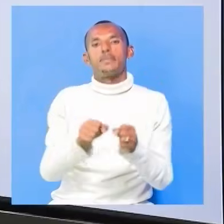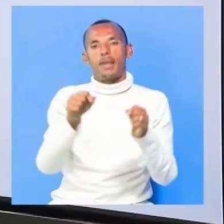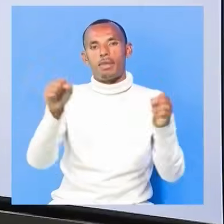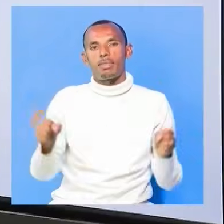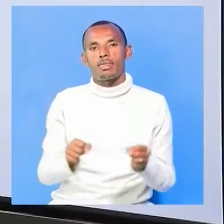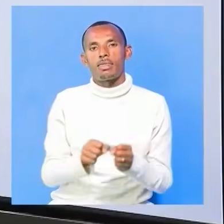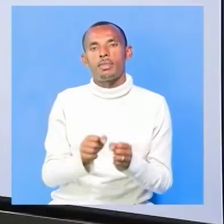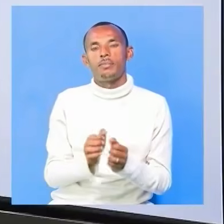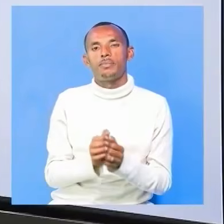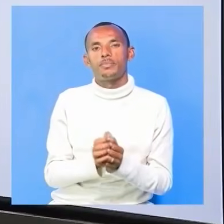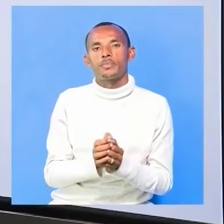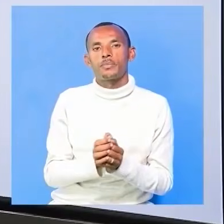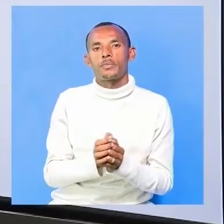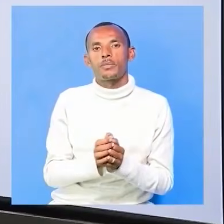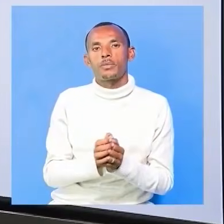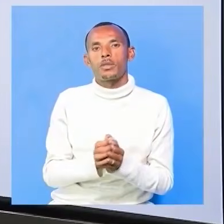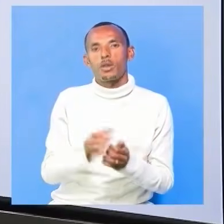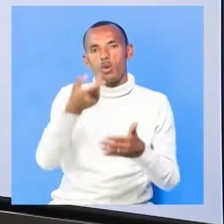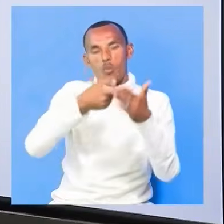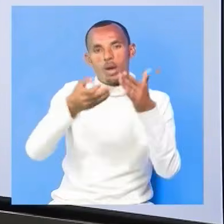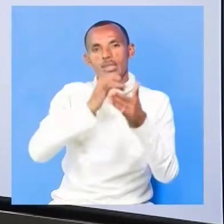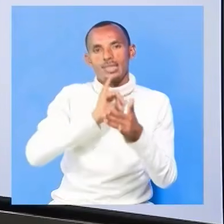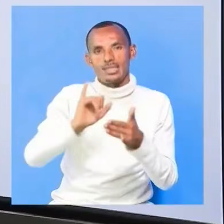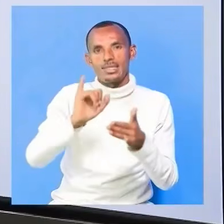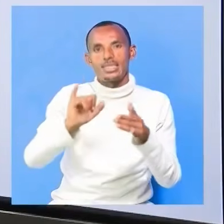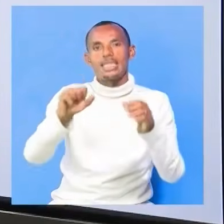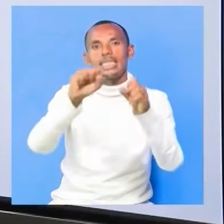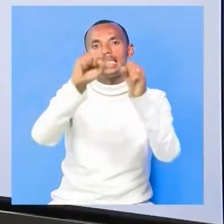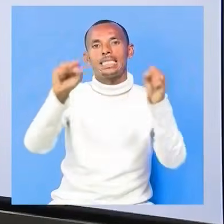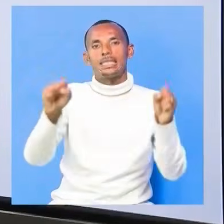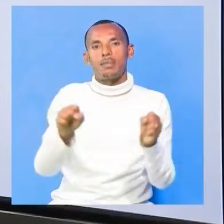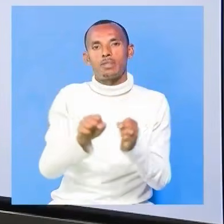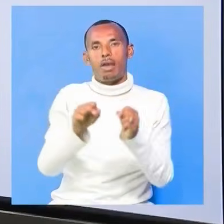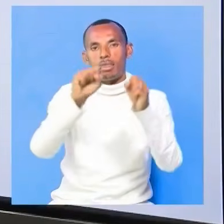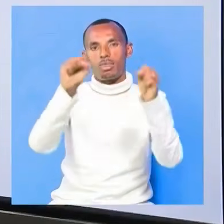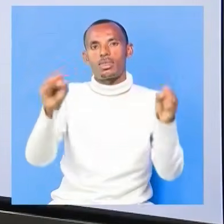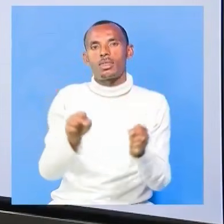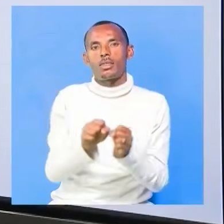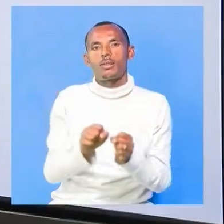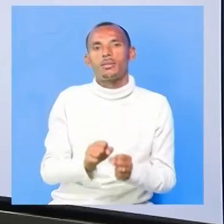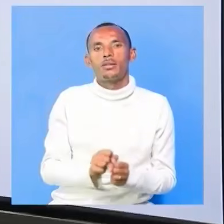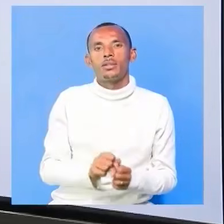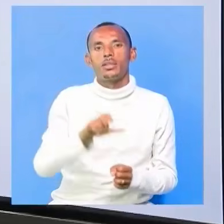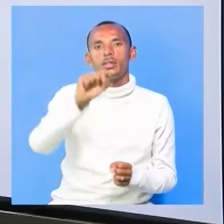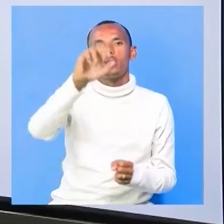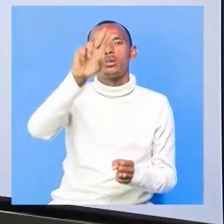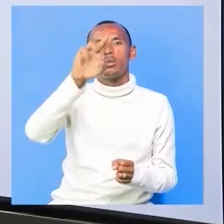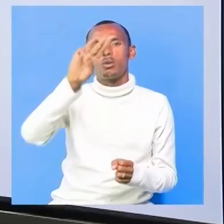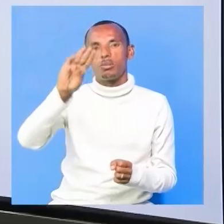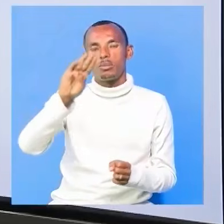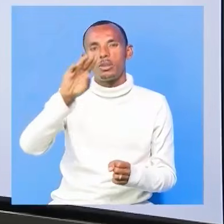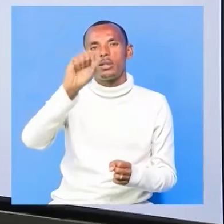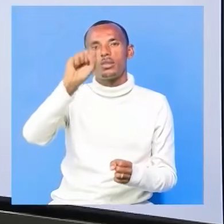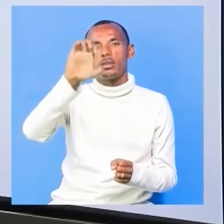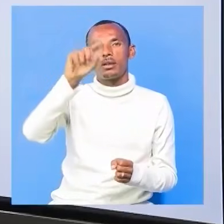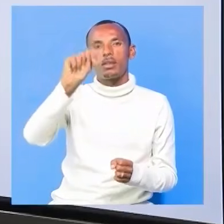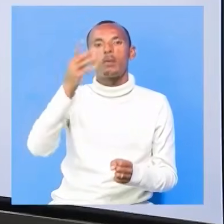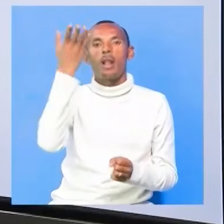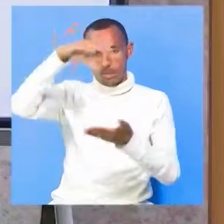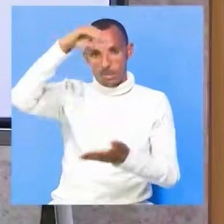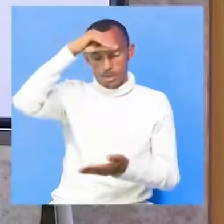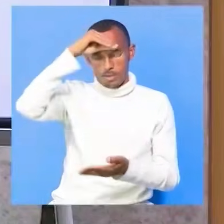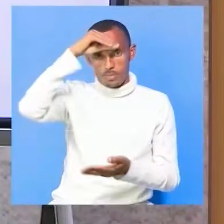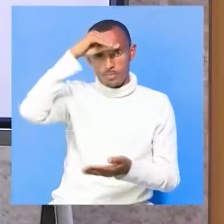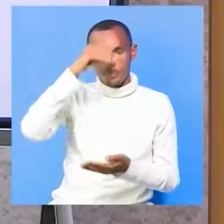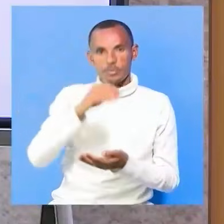right? So, what is a subset? Okay, from your previous class level